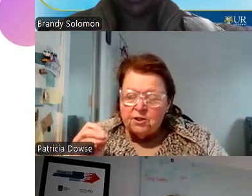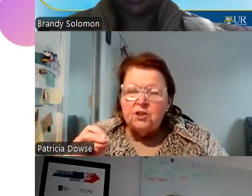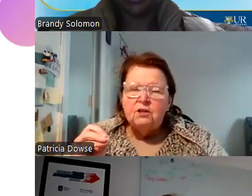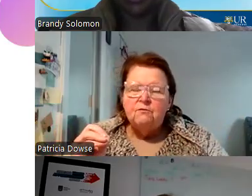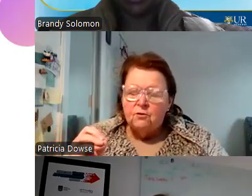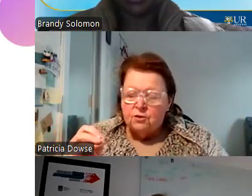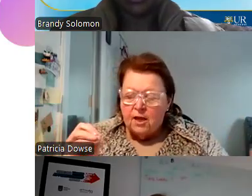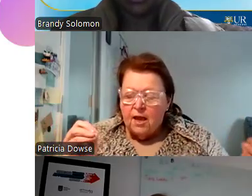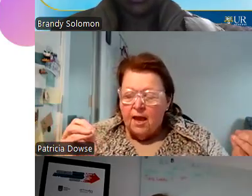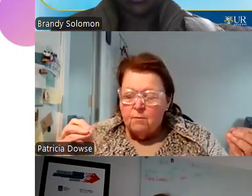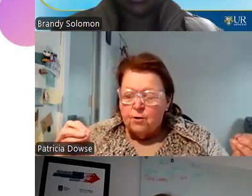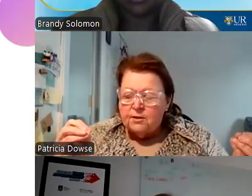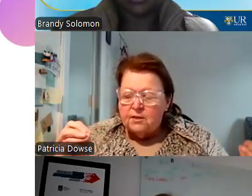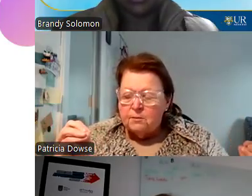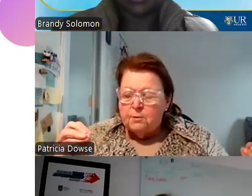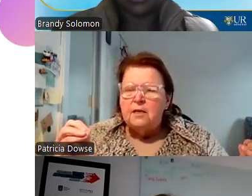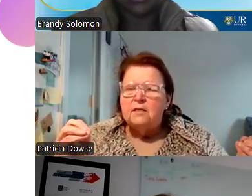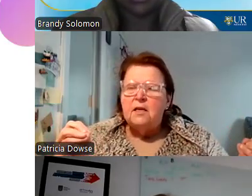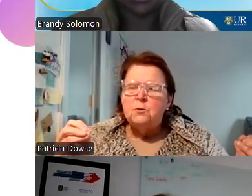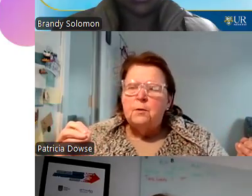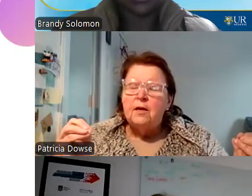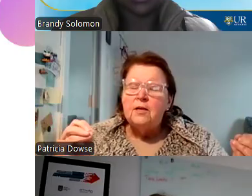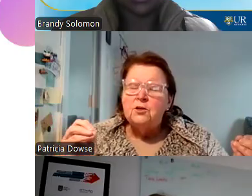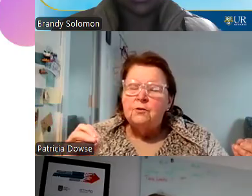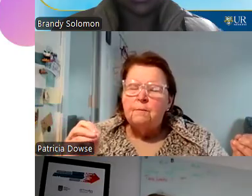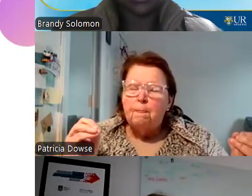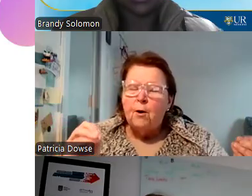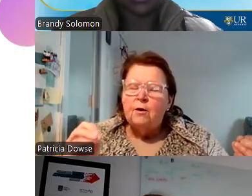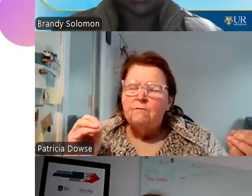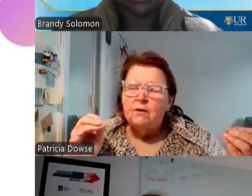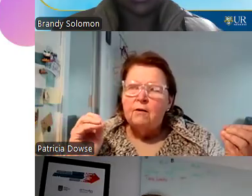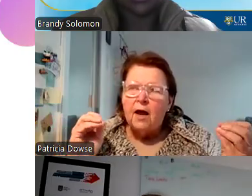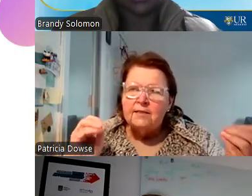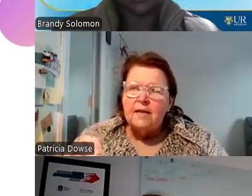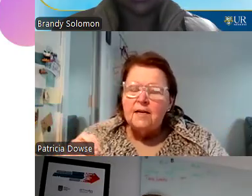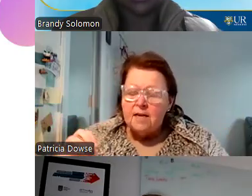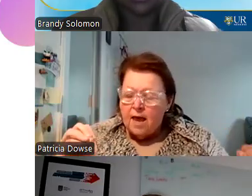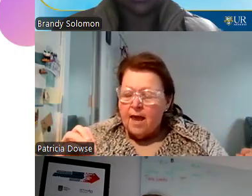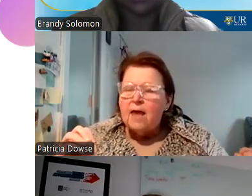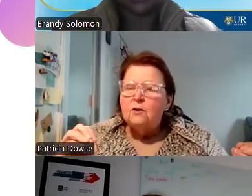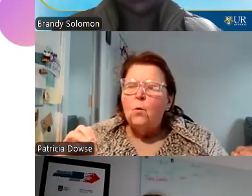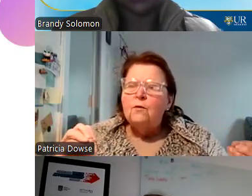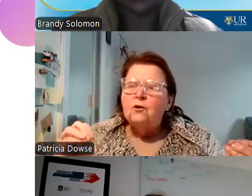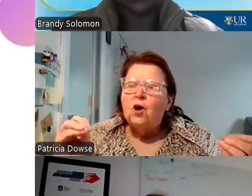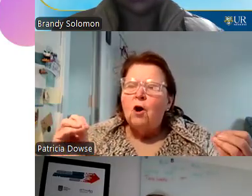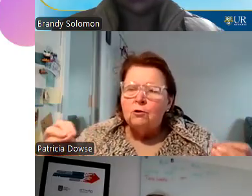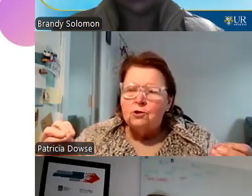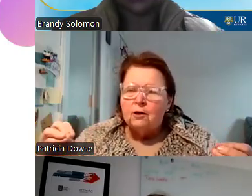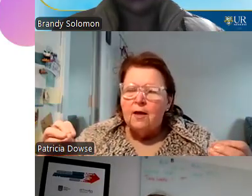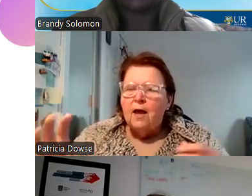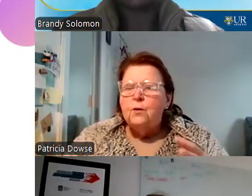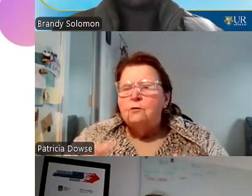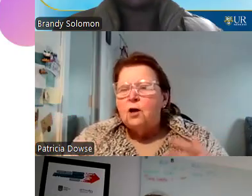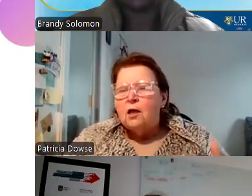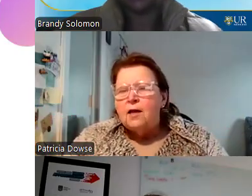or condition first, and embracing disability is an intricate part of their identity and or their